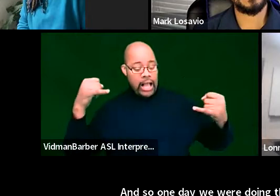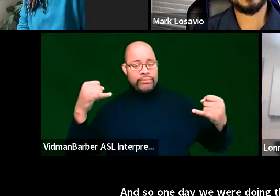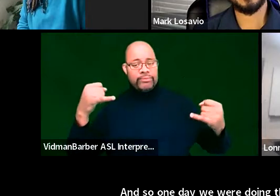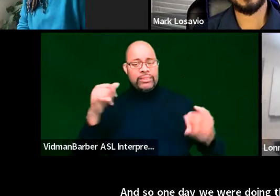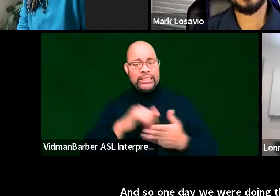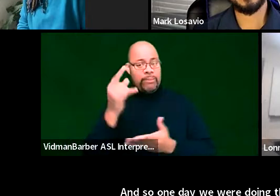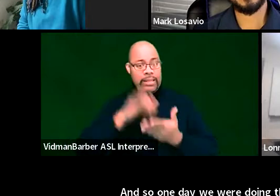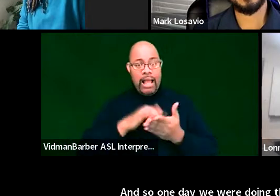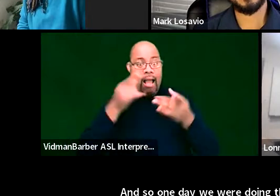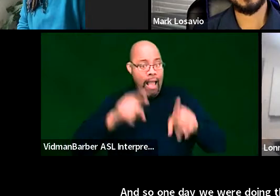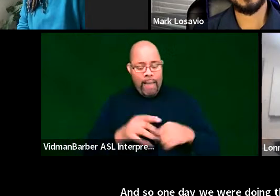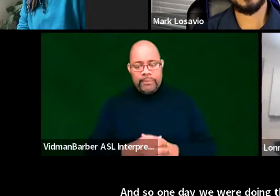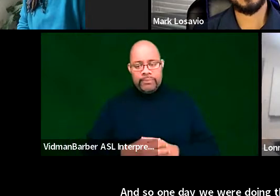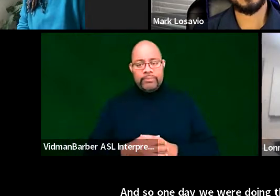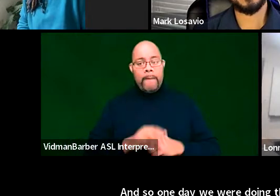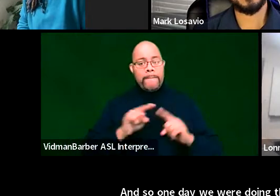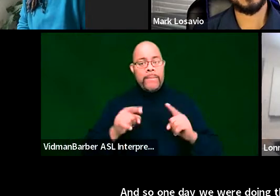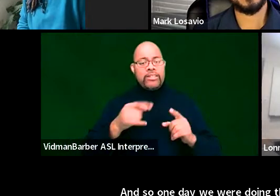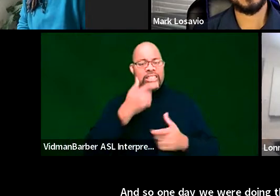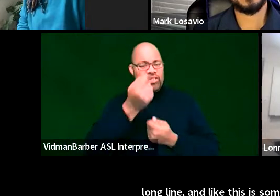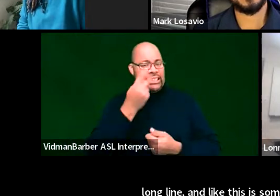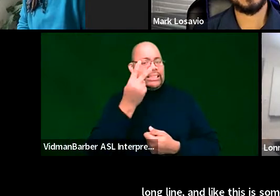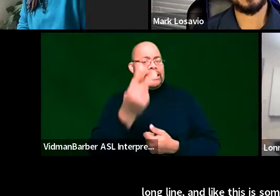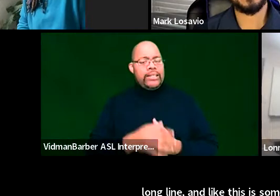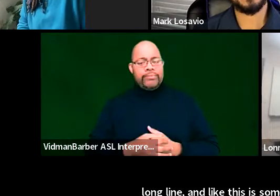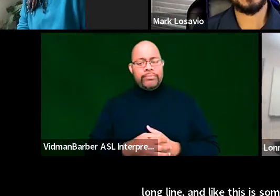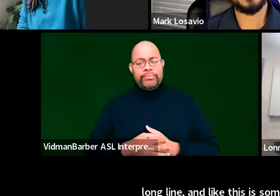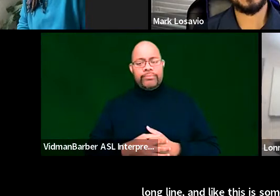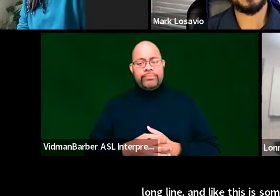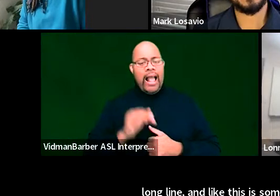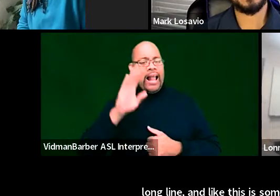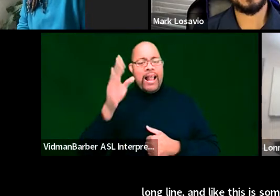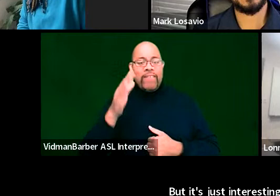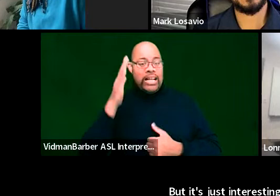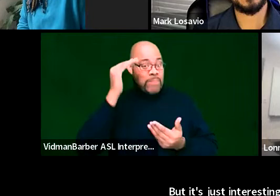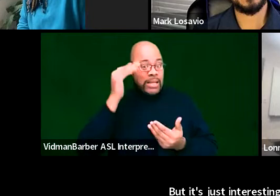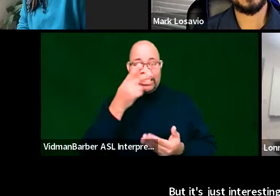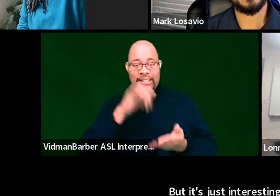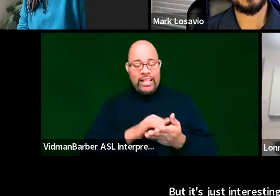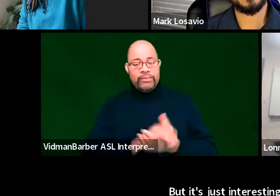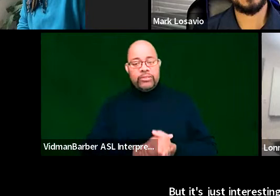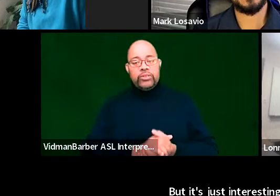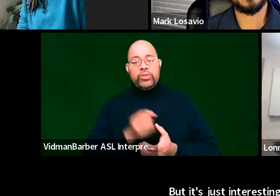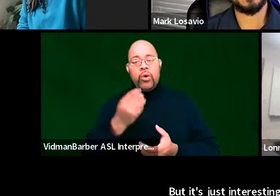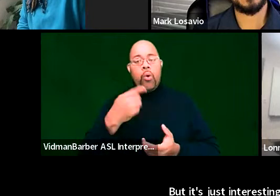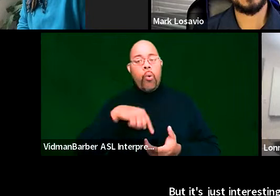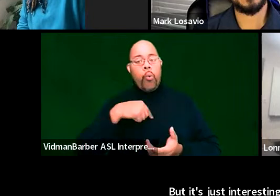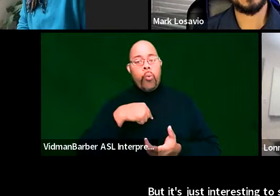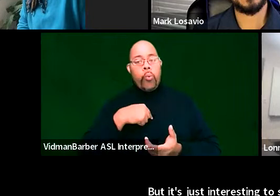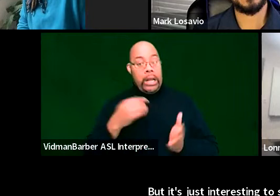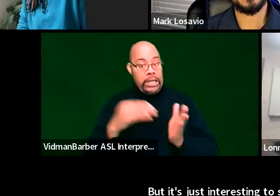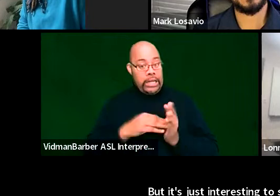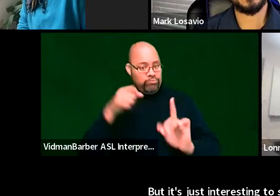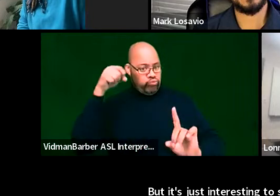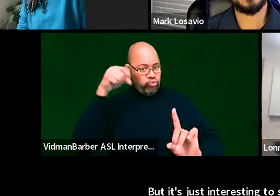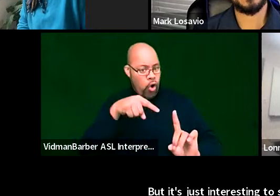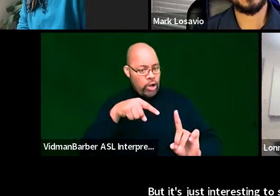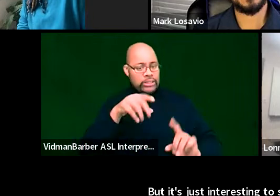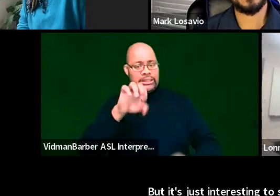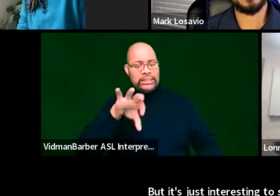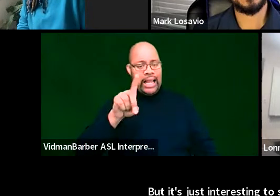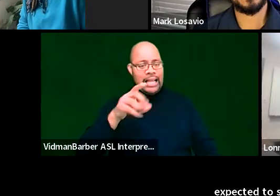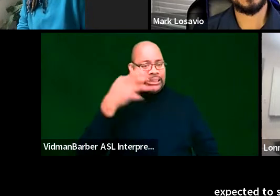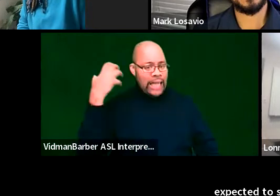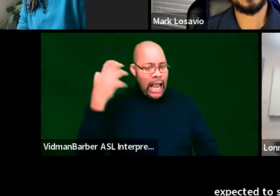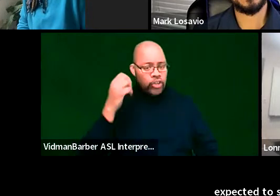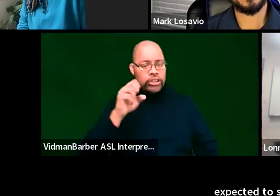this is something that happens, but it's just interesting to see because I'd never expected to see it. So we were again targeting sand